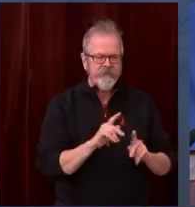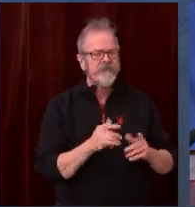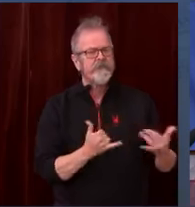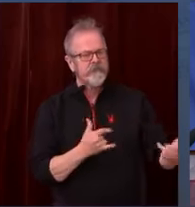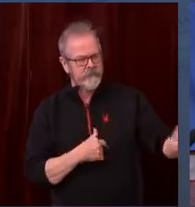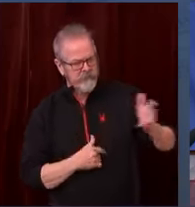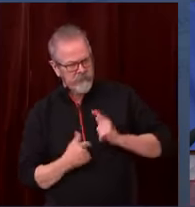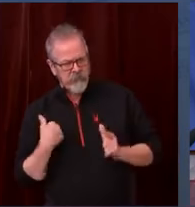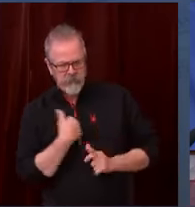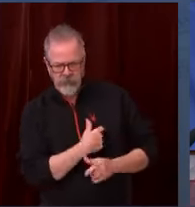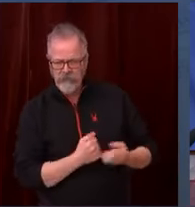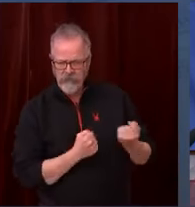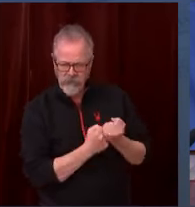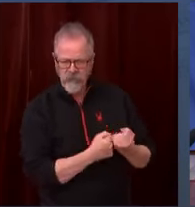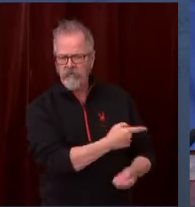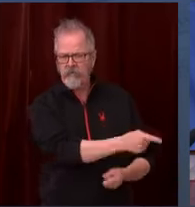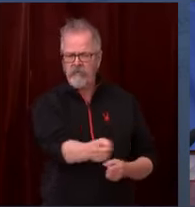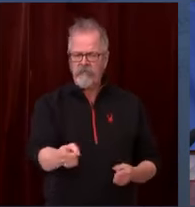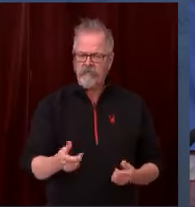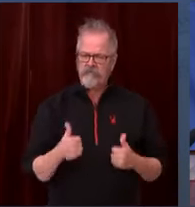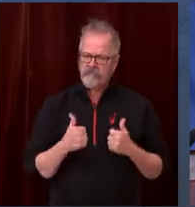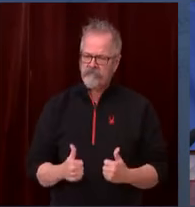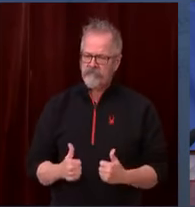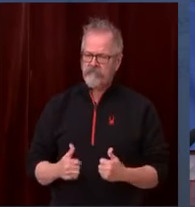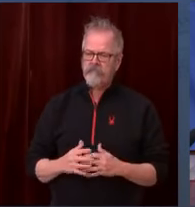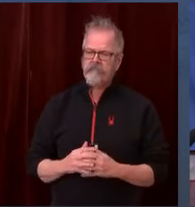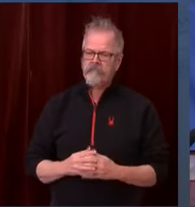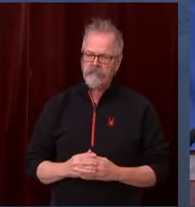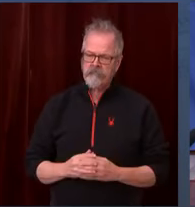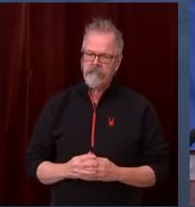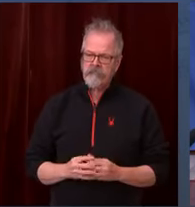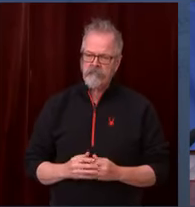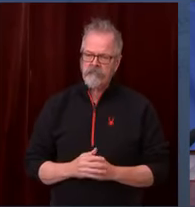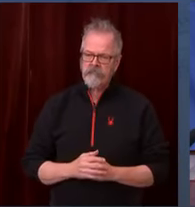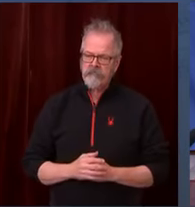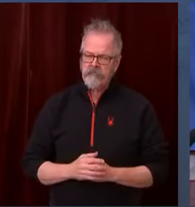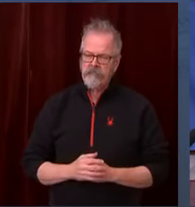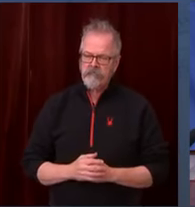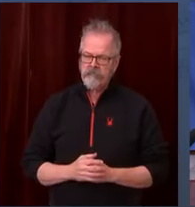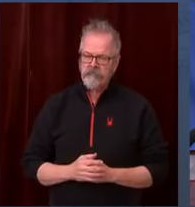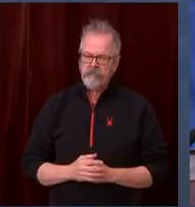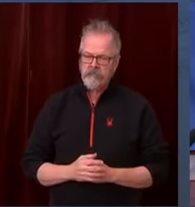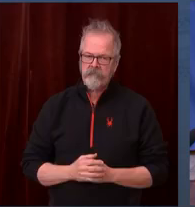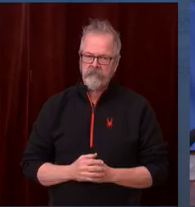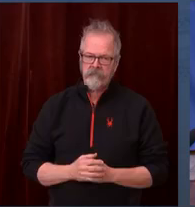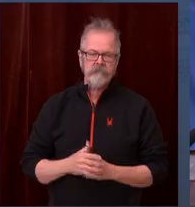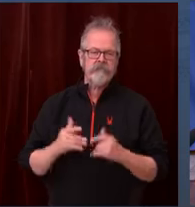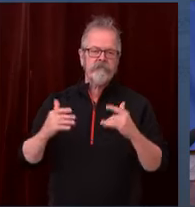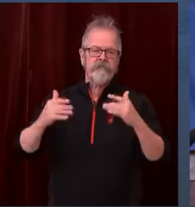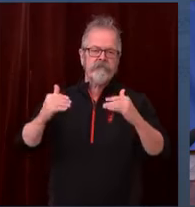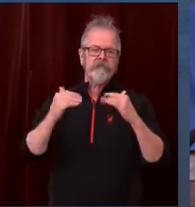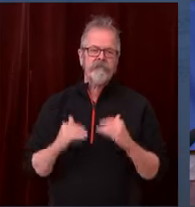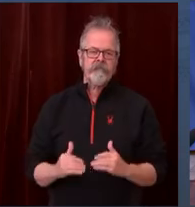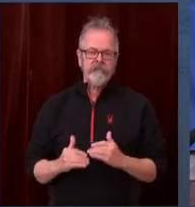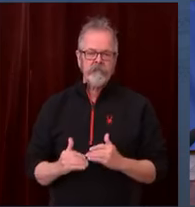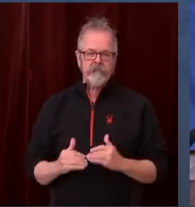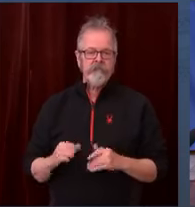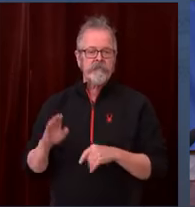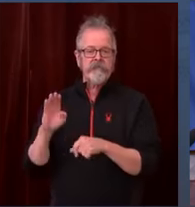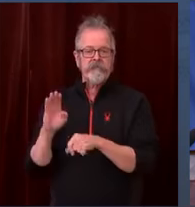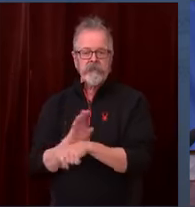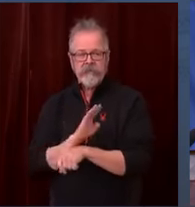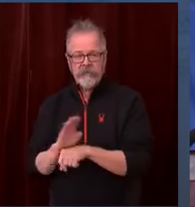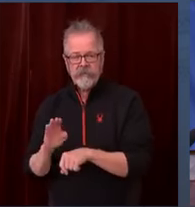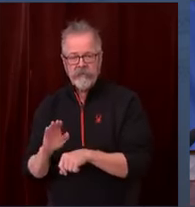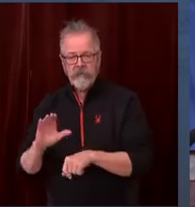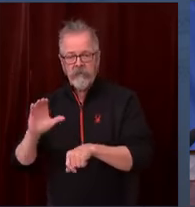for other ways to right the injustice in commercial activity. And we have a proposal